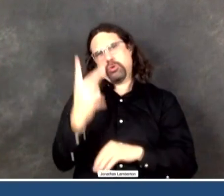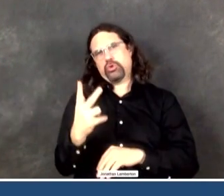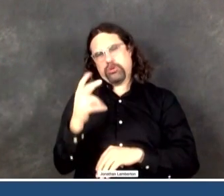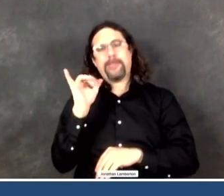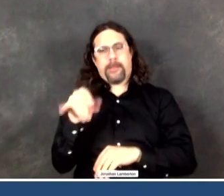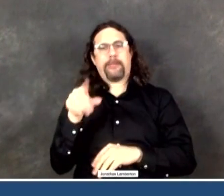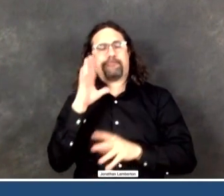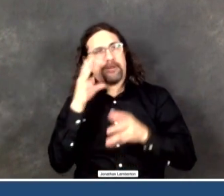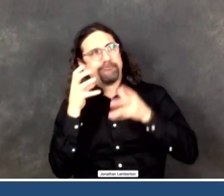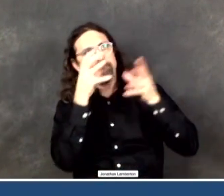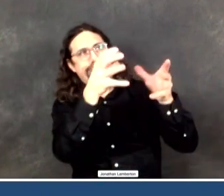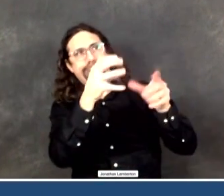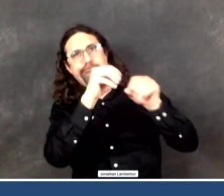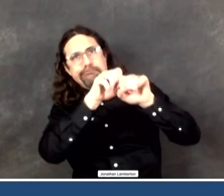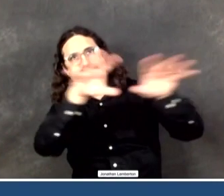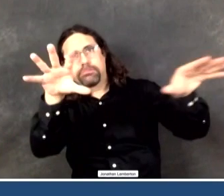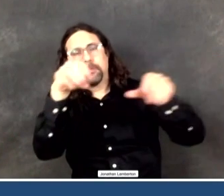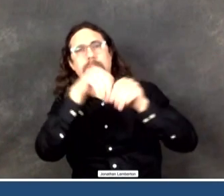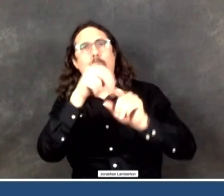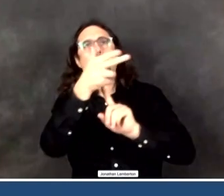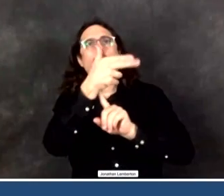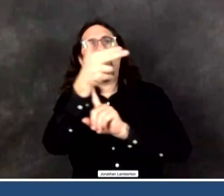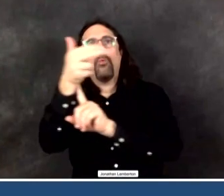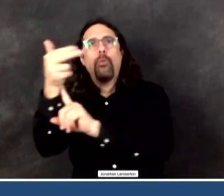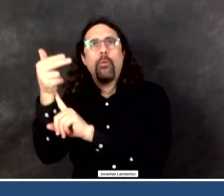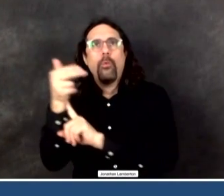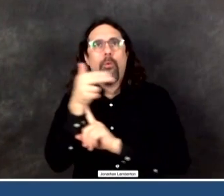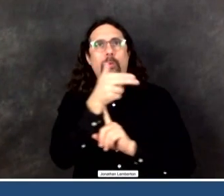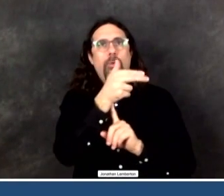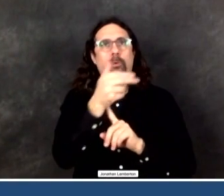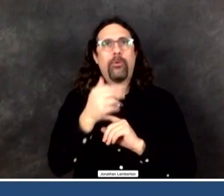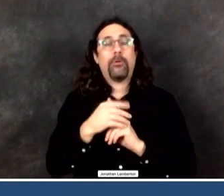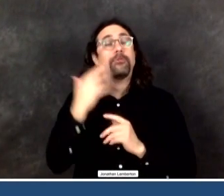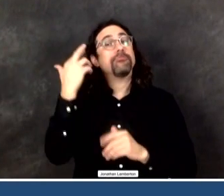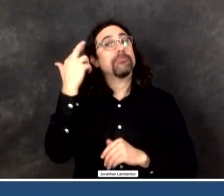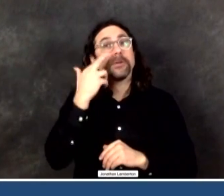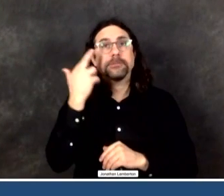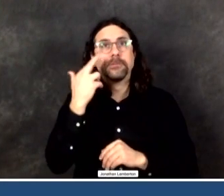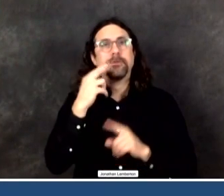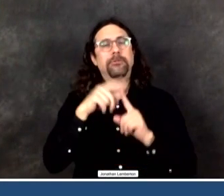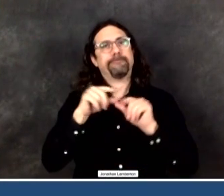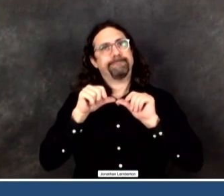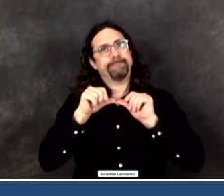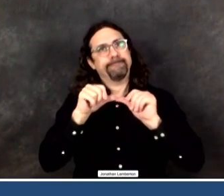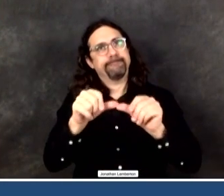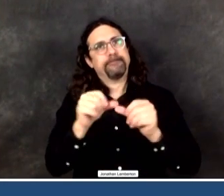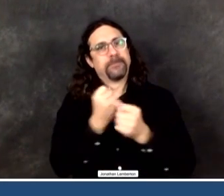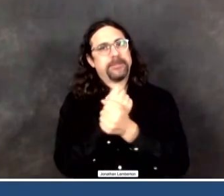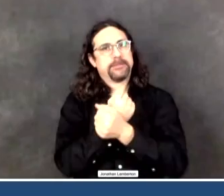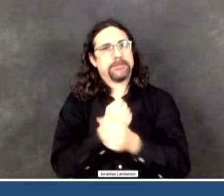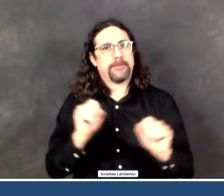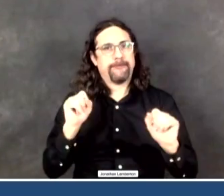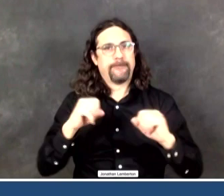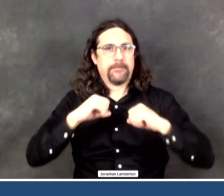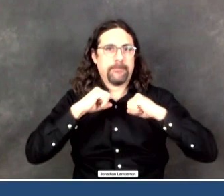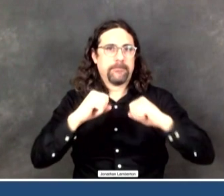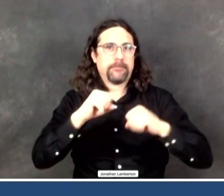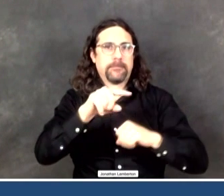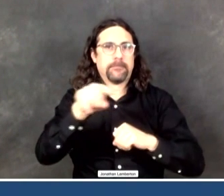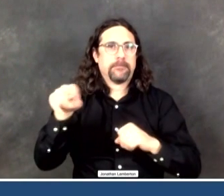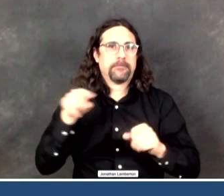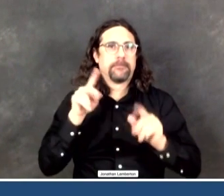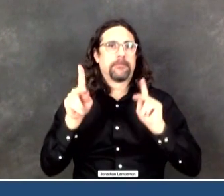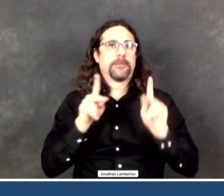safe. And I want to remind everyone, when we talk about the health and safety of homeless people, we have to protect everyone